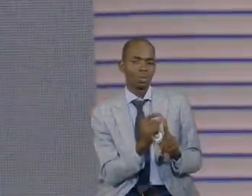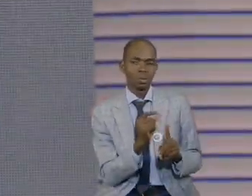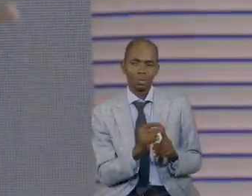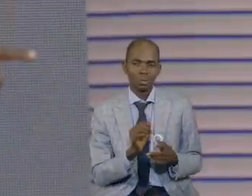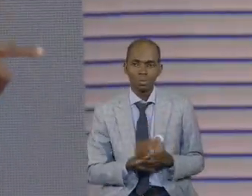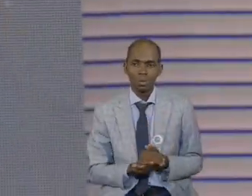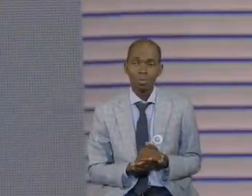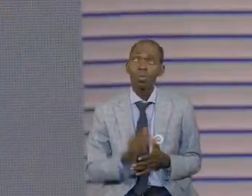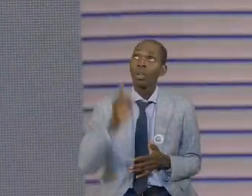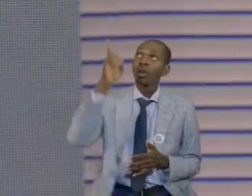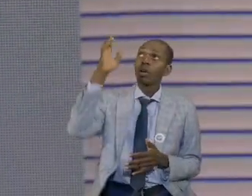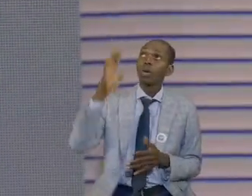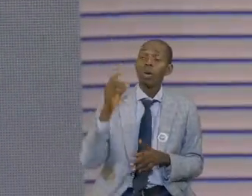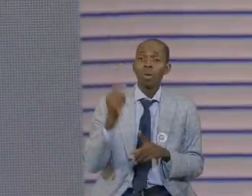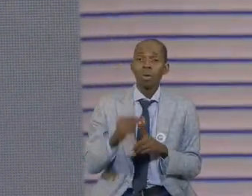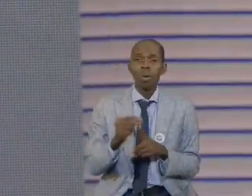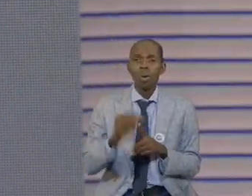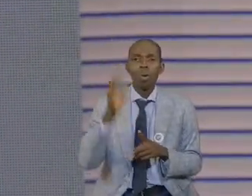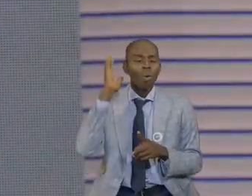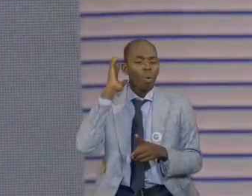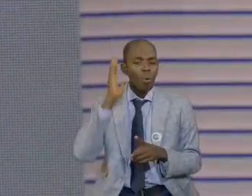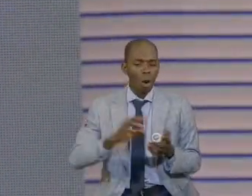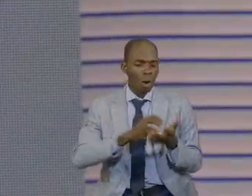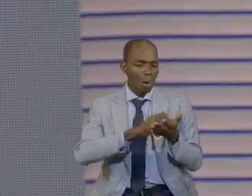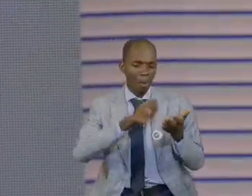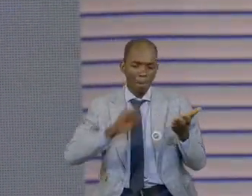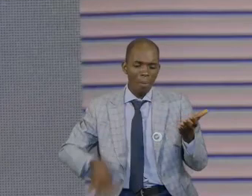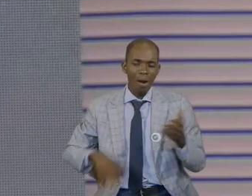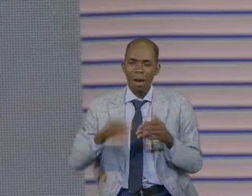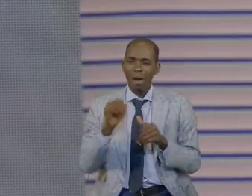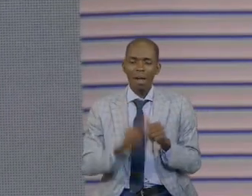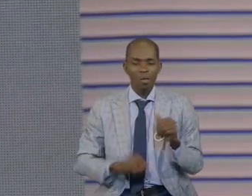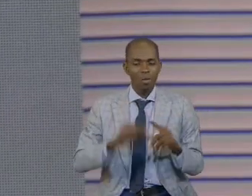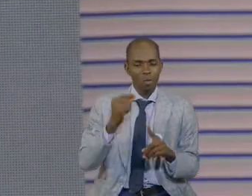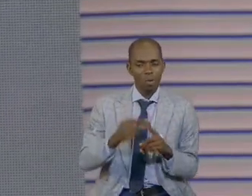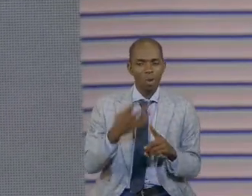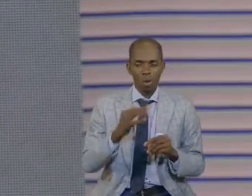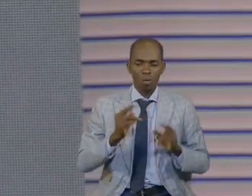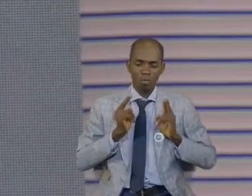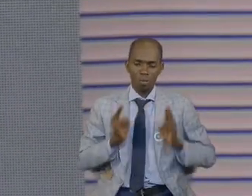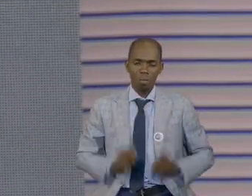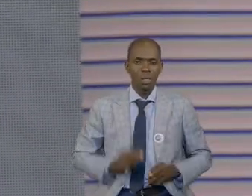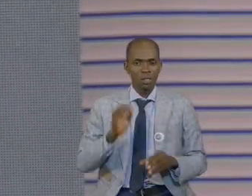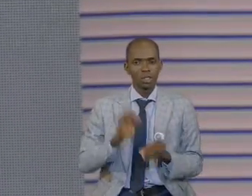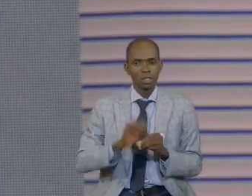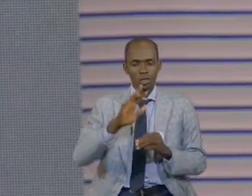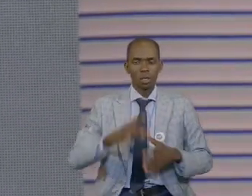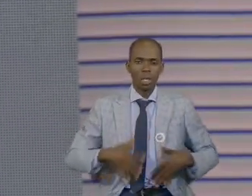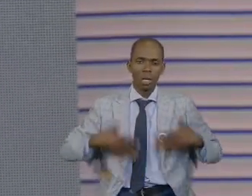God's word will displace every word of man in your life.